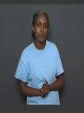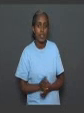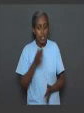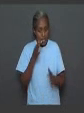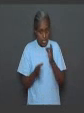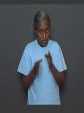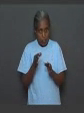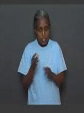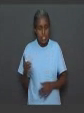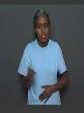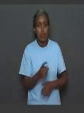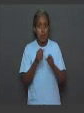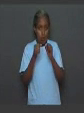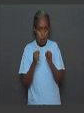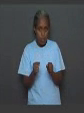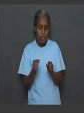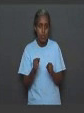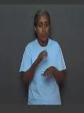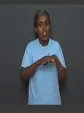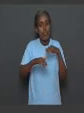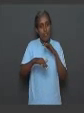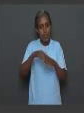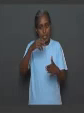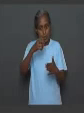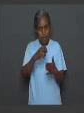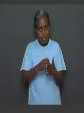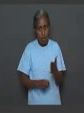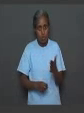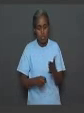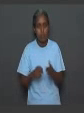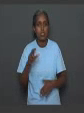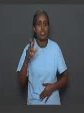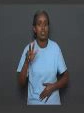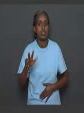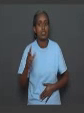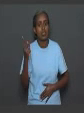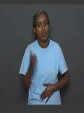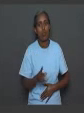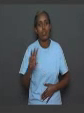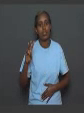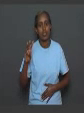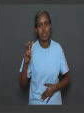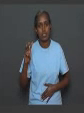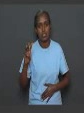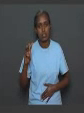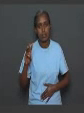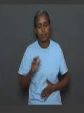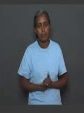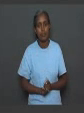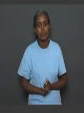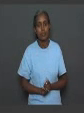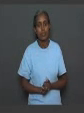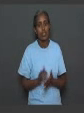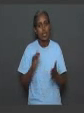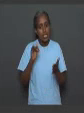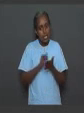If the probability of a favorable outcome is 3 over 6,